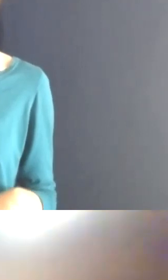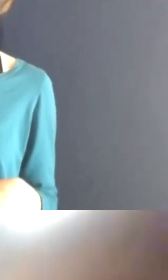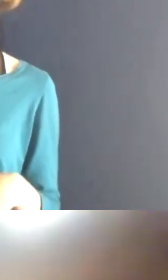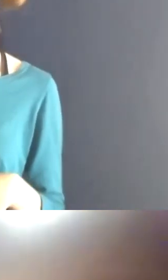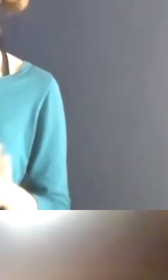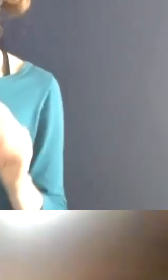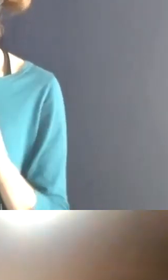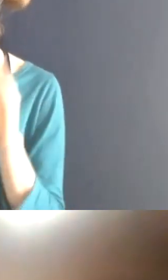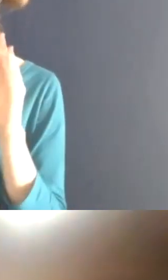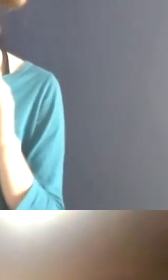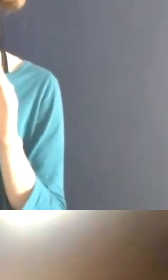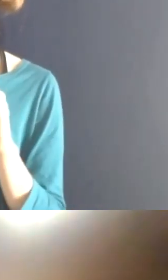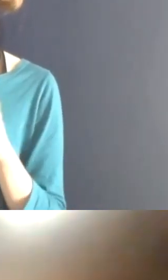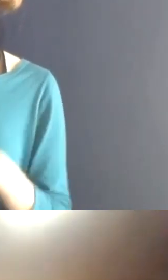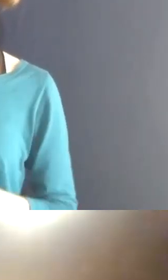first.